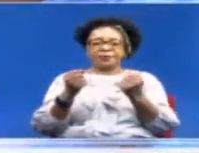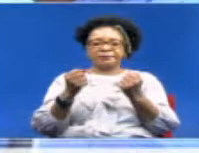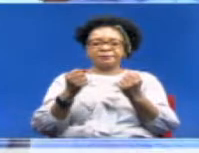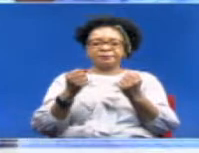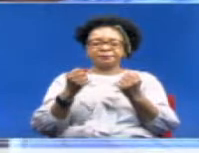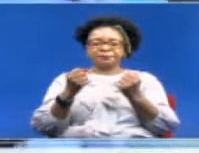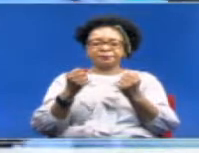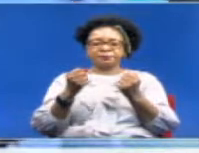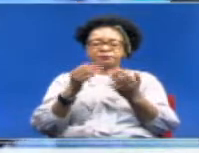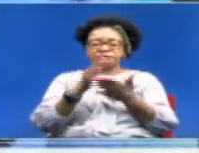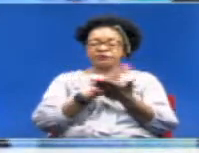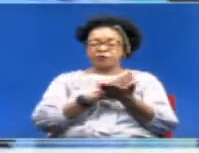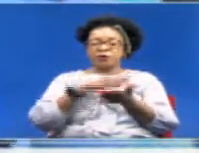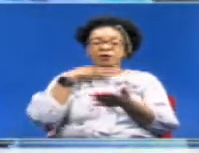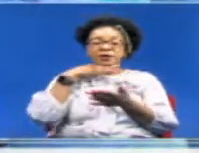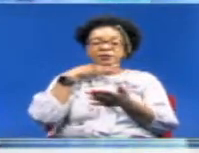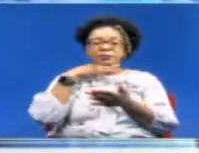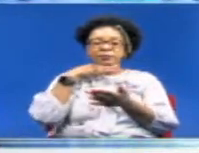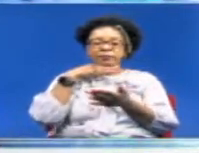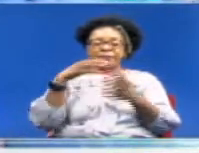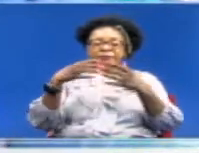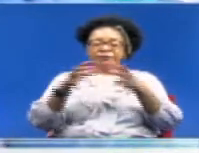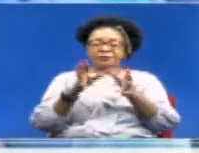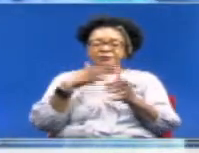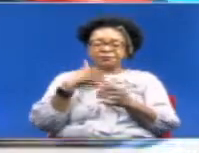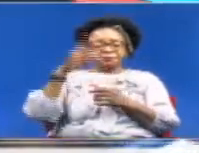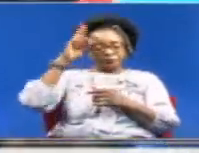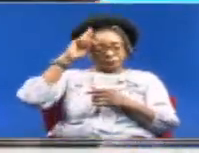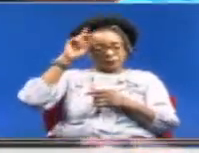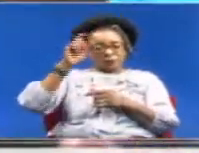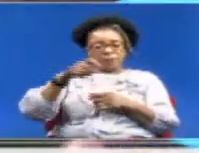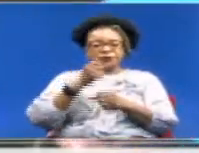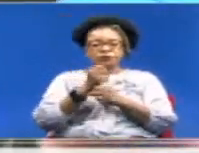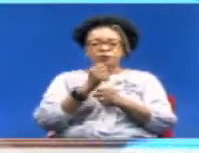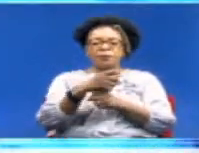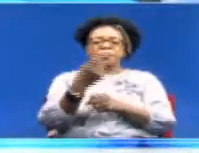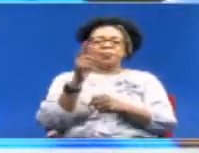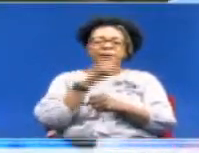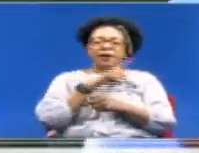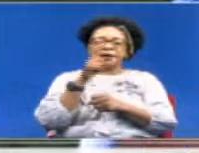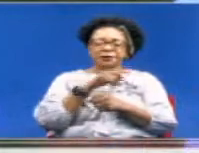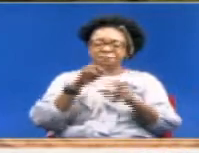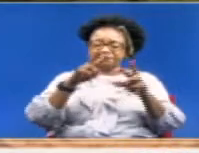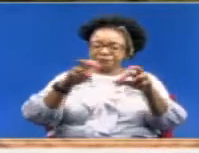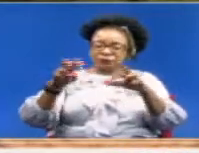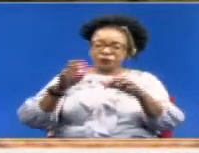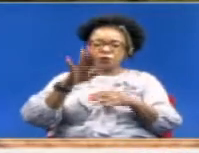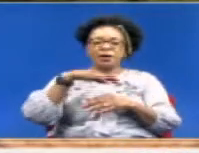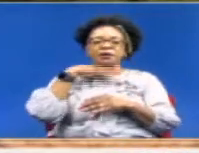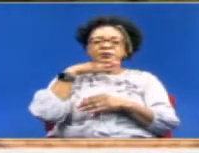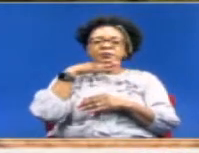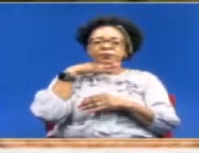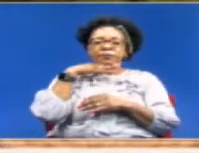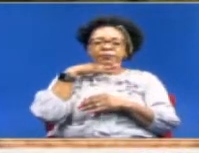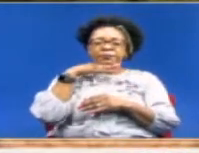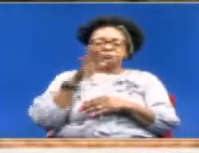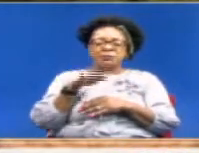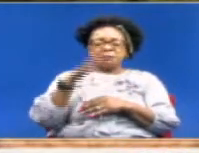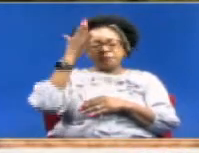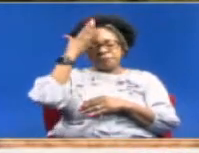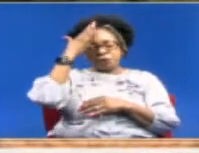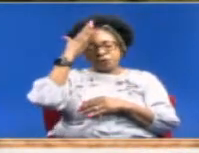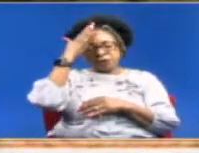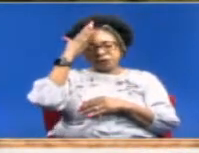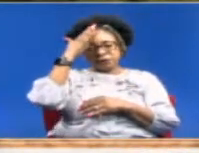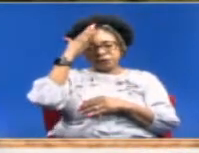death. The deceased family wants the police to conduct a thorough probe into her mysterious death. Mama mpole, mama mwenye